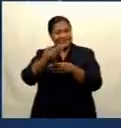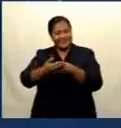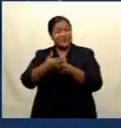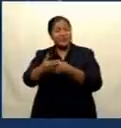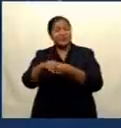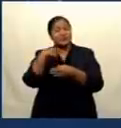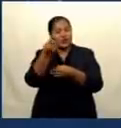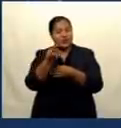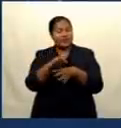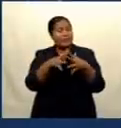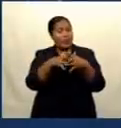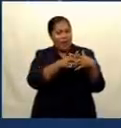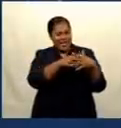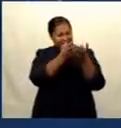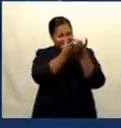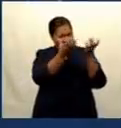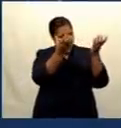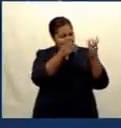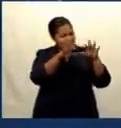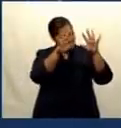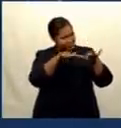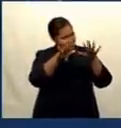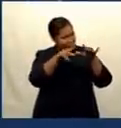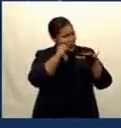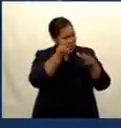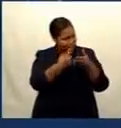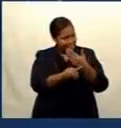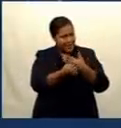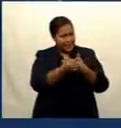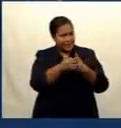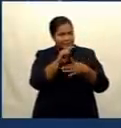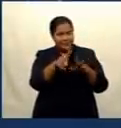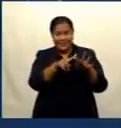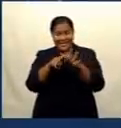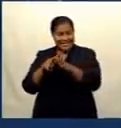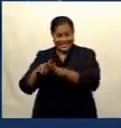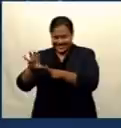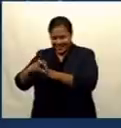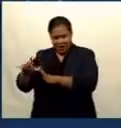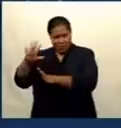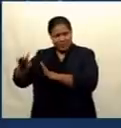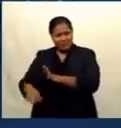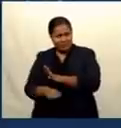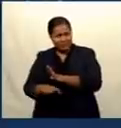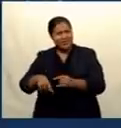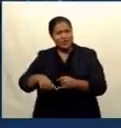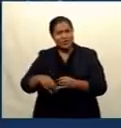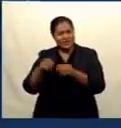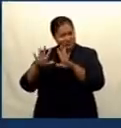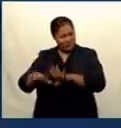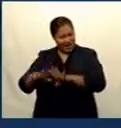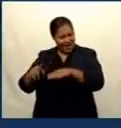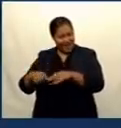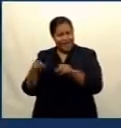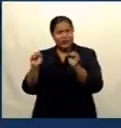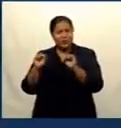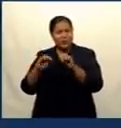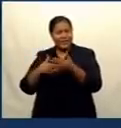west, considerable cloudiness with showers bringing heavy rainfall. Eastwards from Pacific Harbour to Suva, it was a rainy and cool